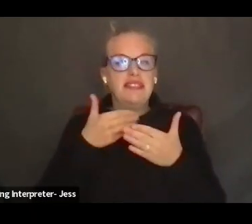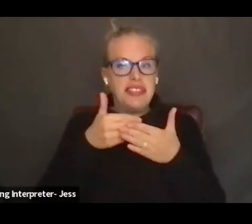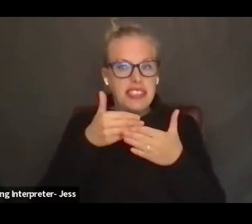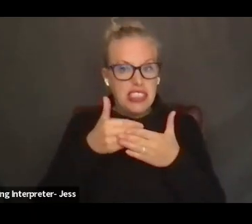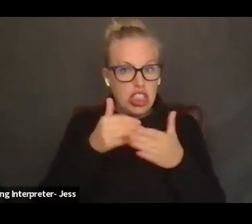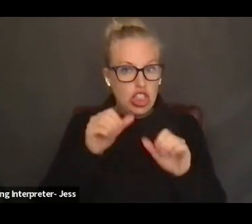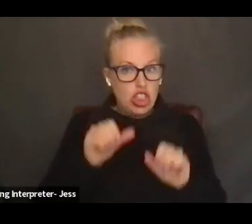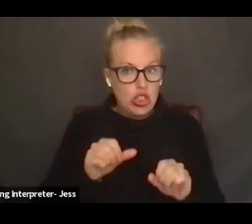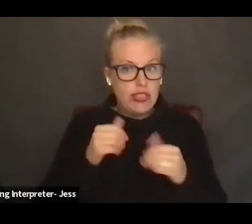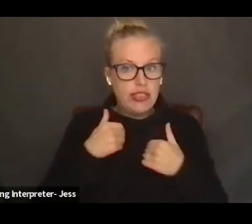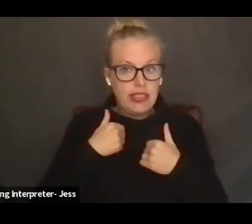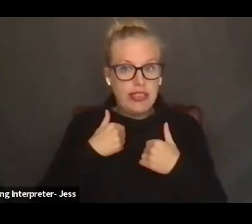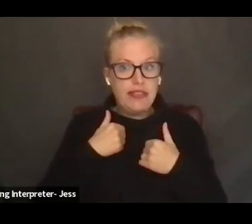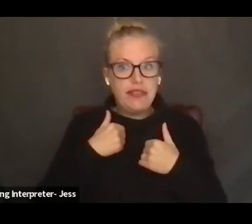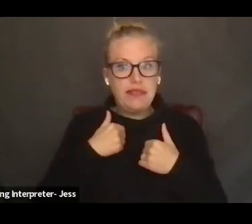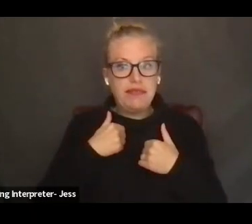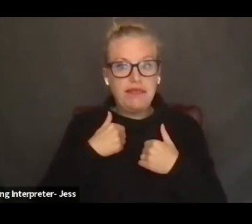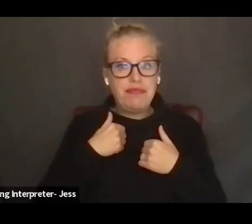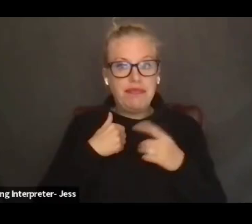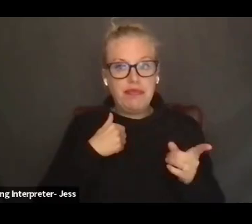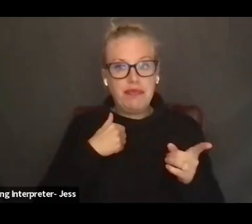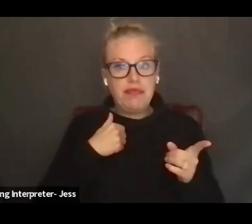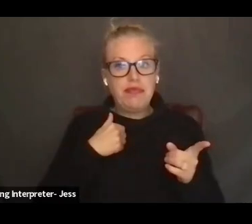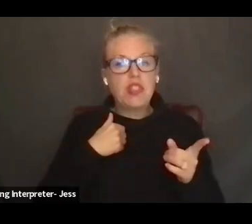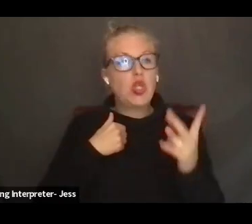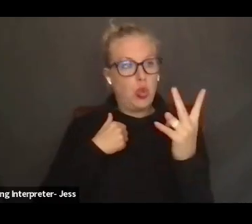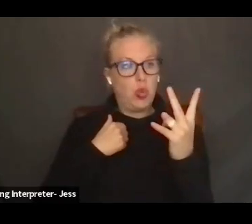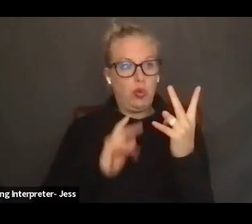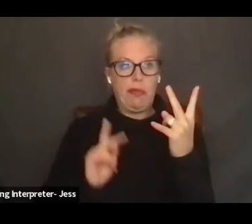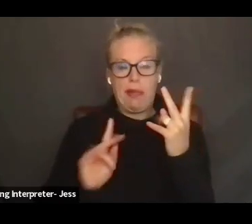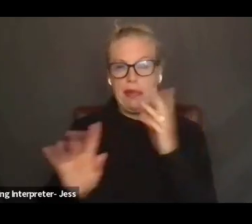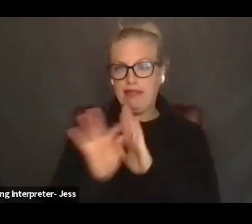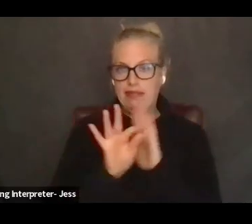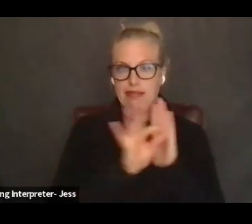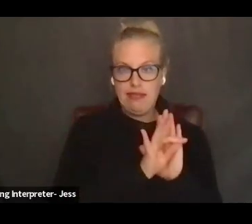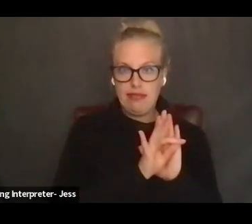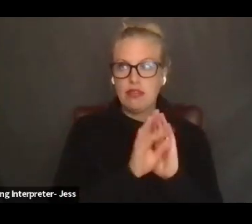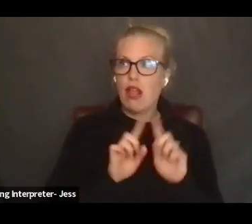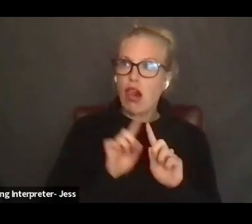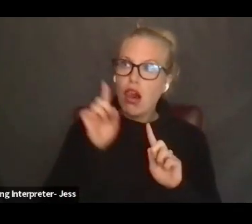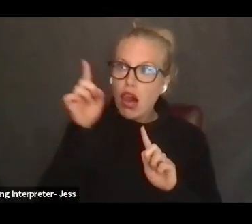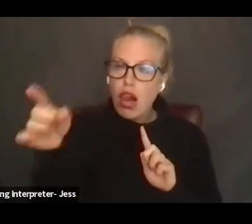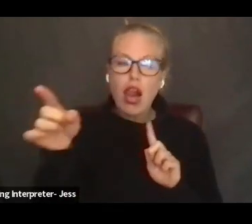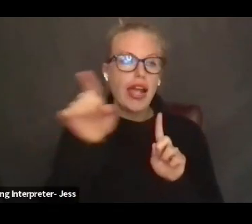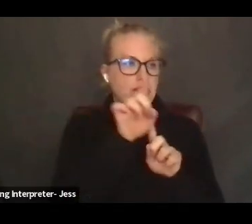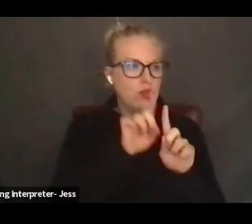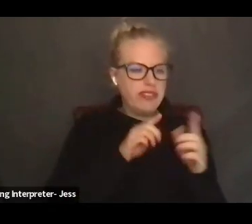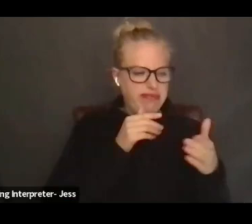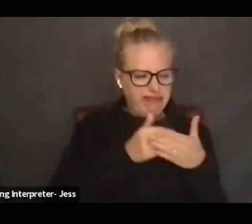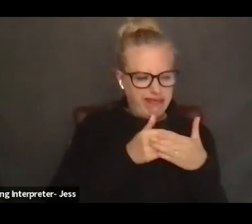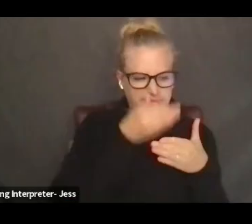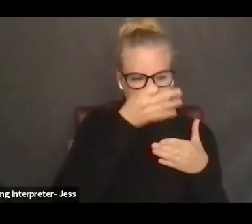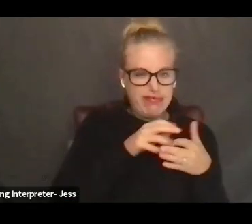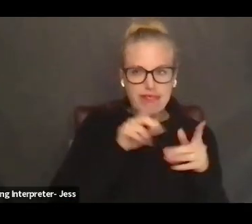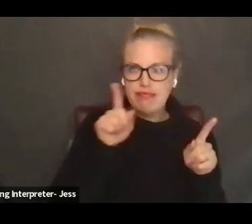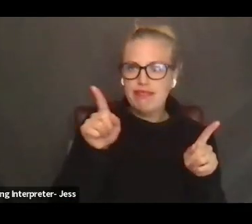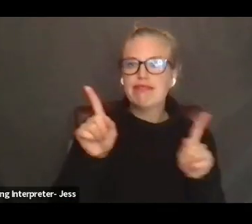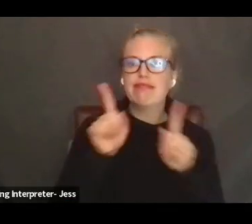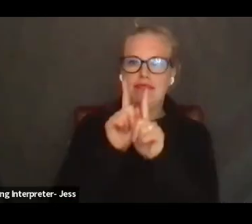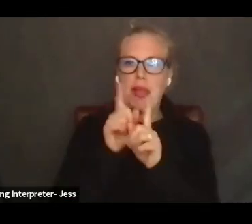you could have that person and the person who lives far away as agents.